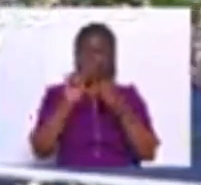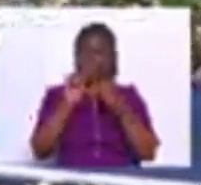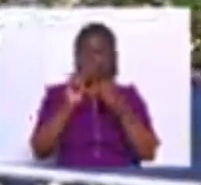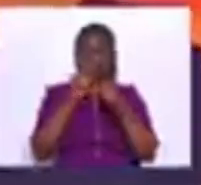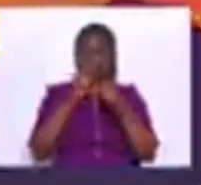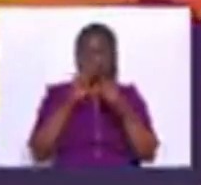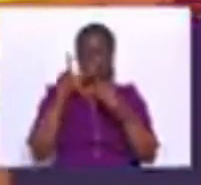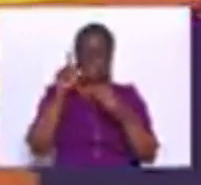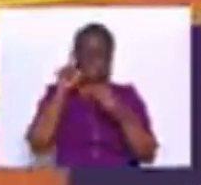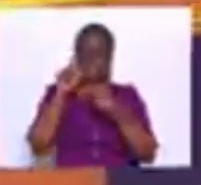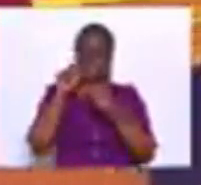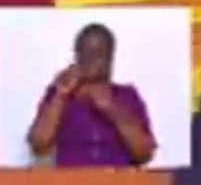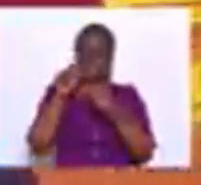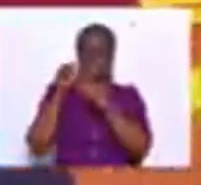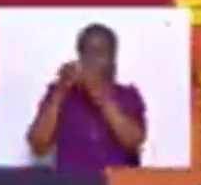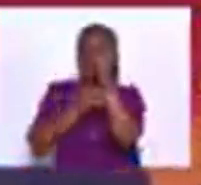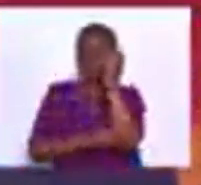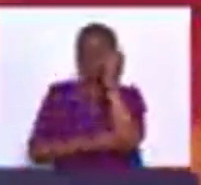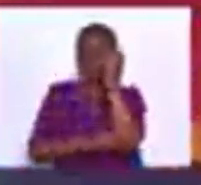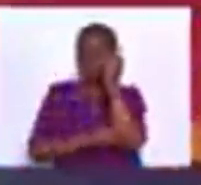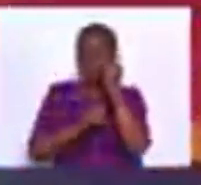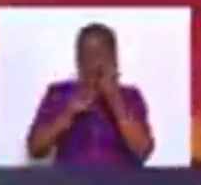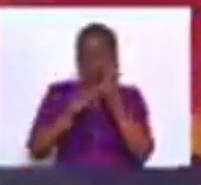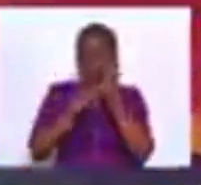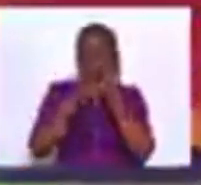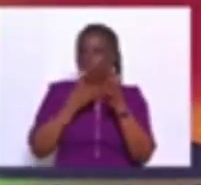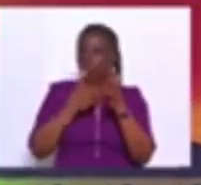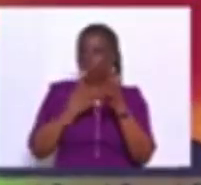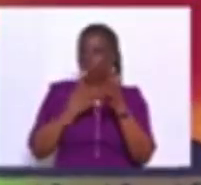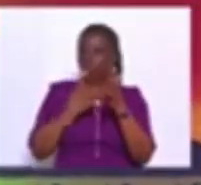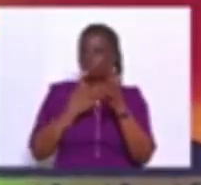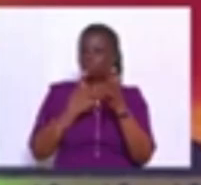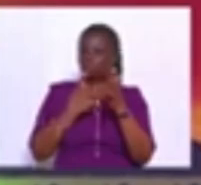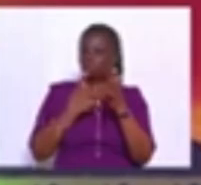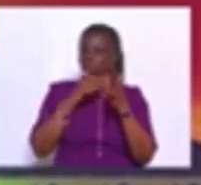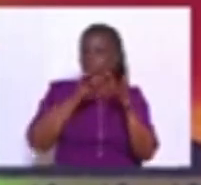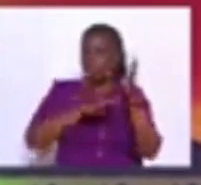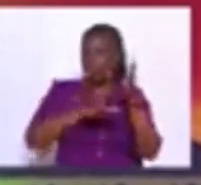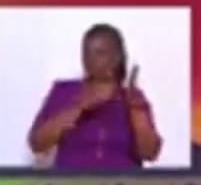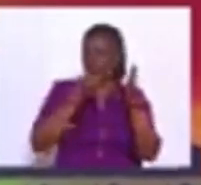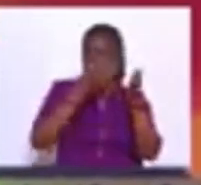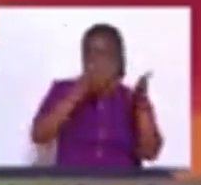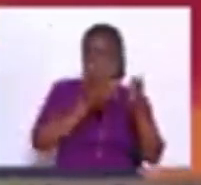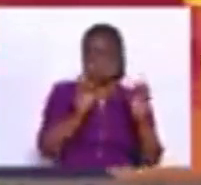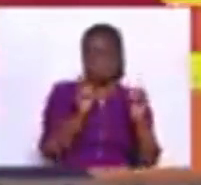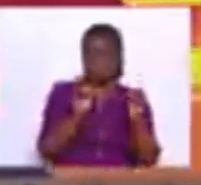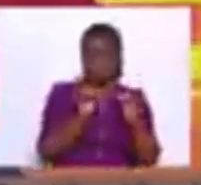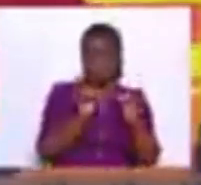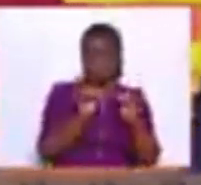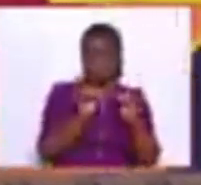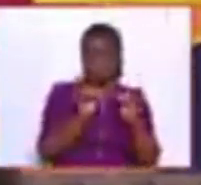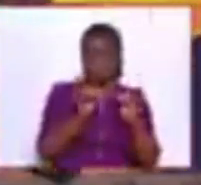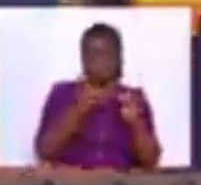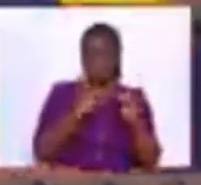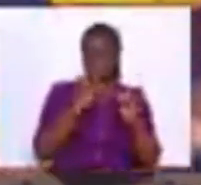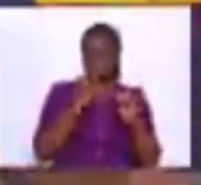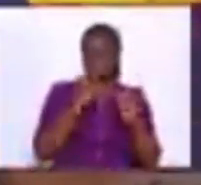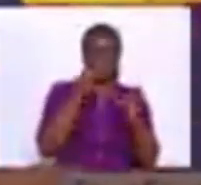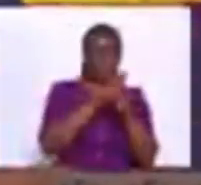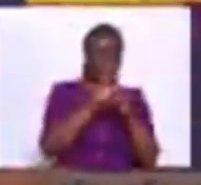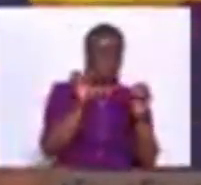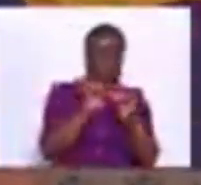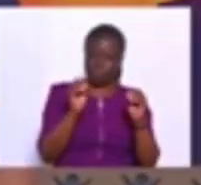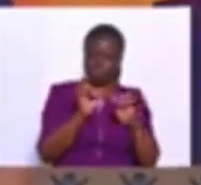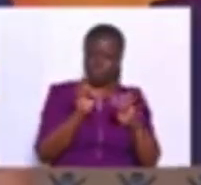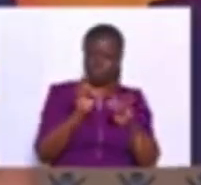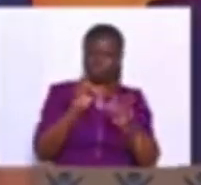poor. It was so poor, we had to ration our food. You could not have loads of sugar and chocolate and